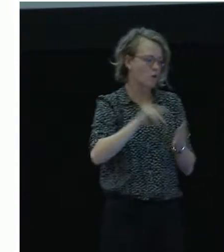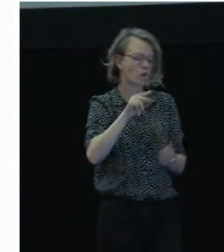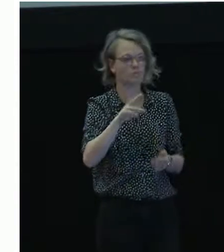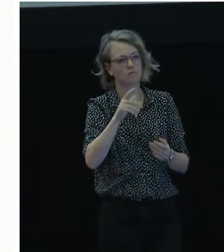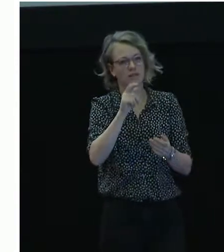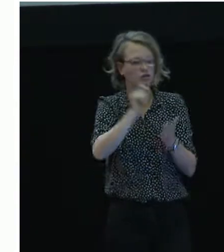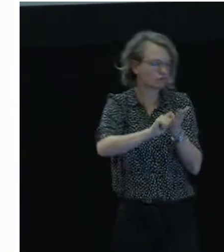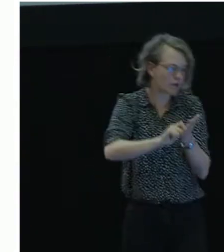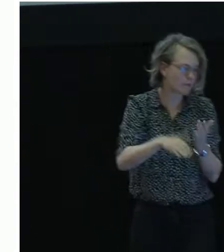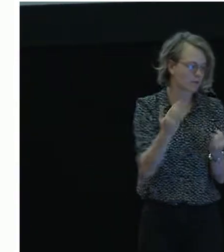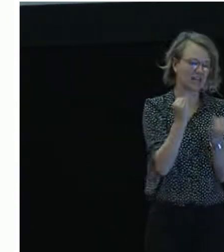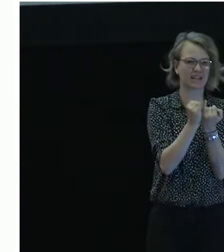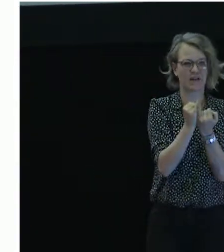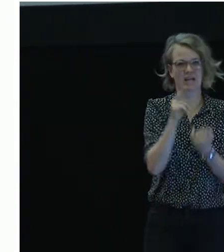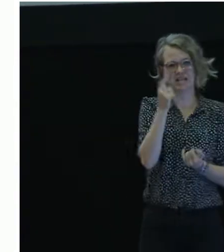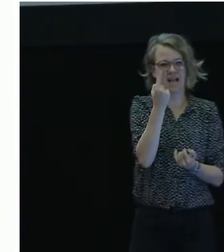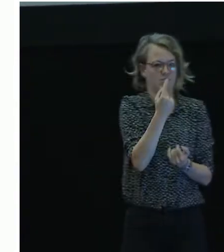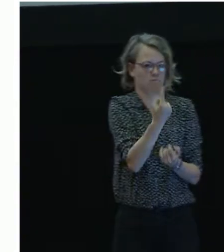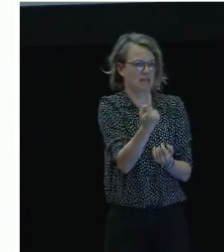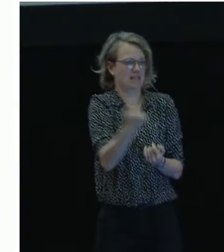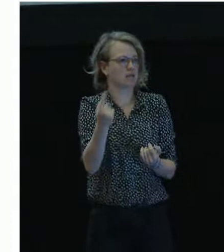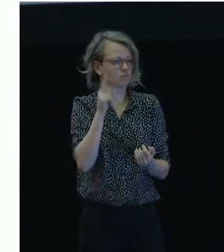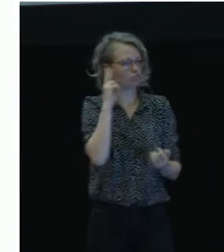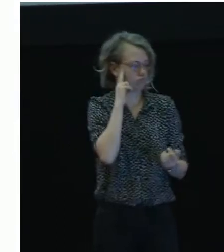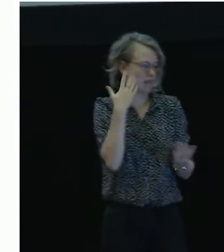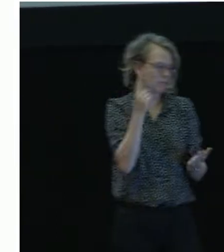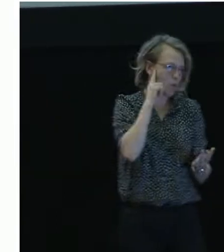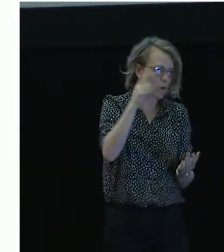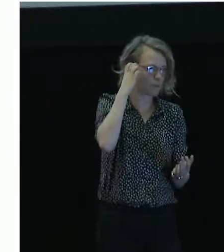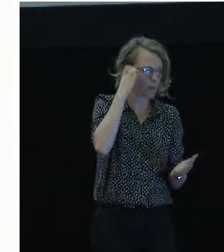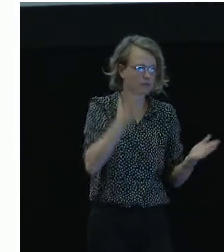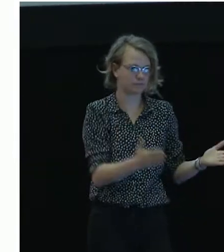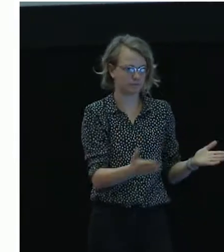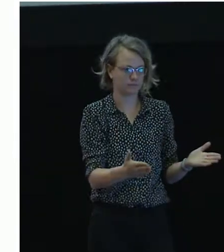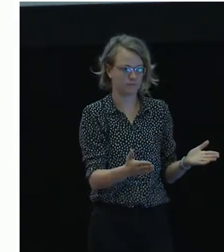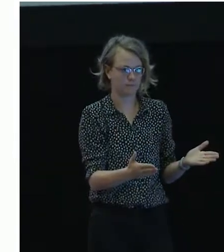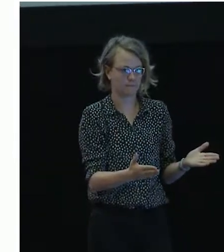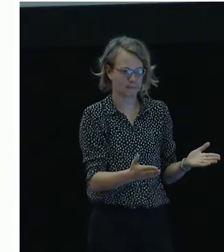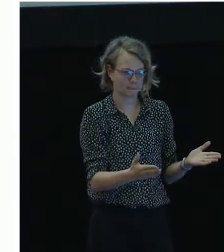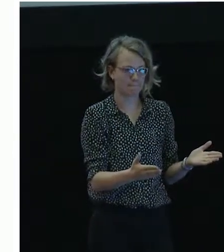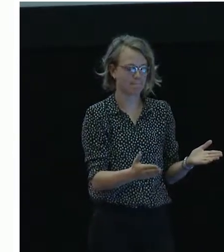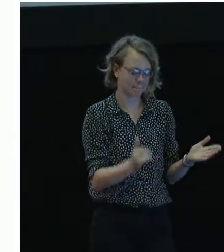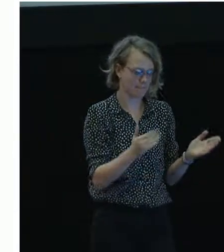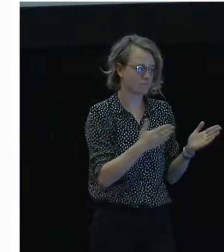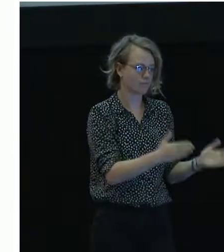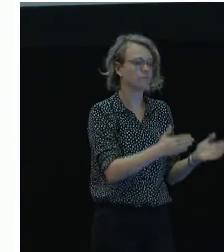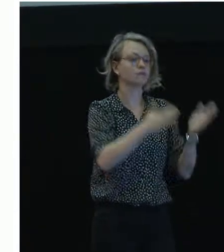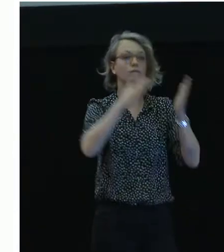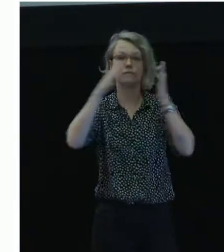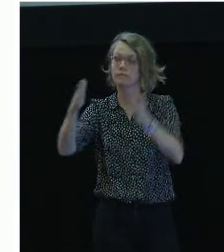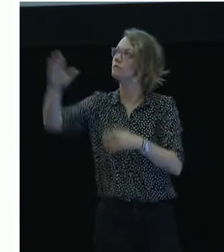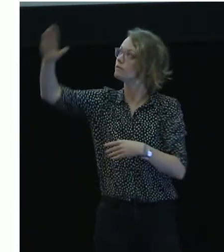perspective. So deaf with a lower cap D is used to describe or identify anyone who has a severe hearing